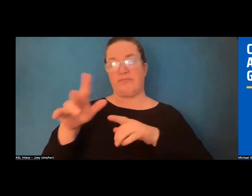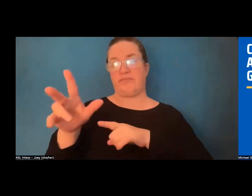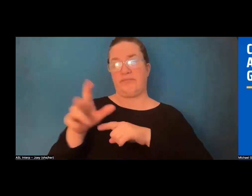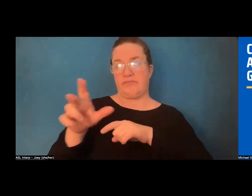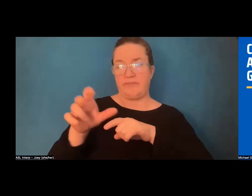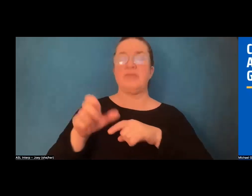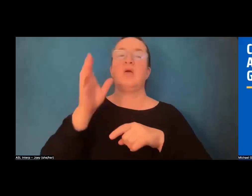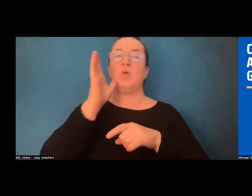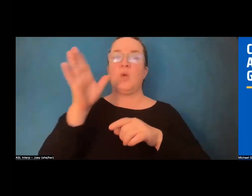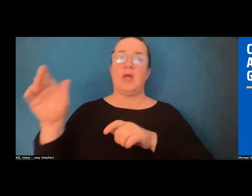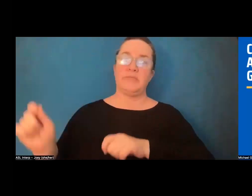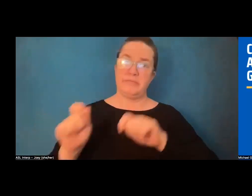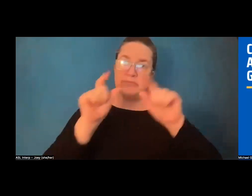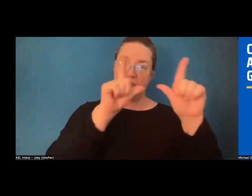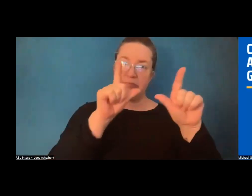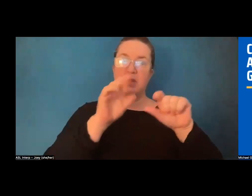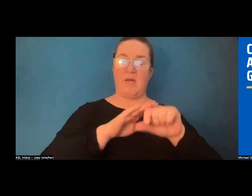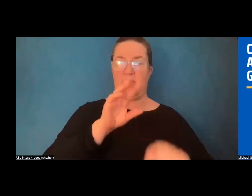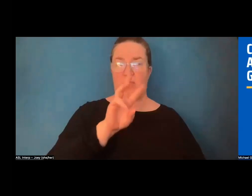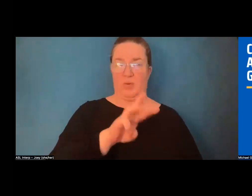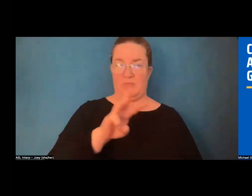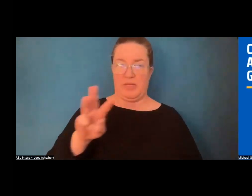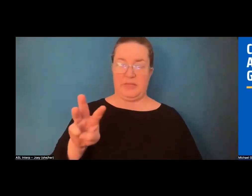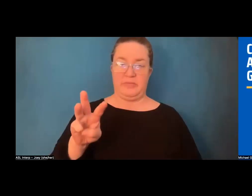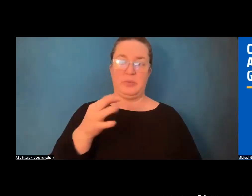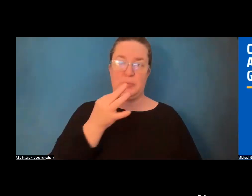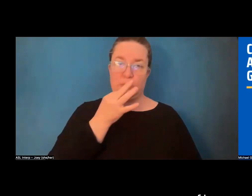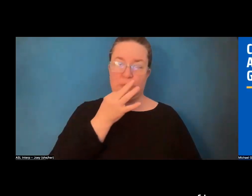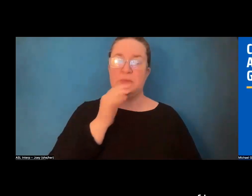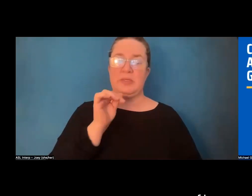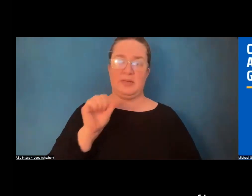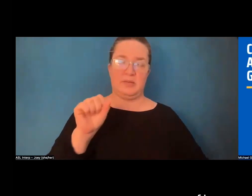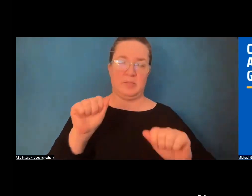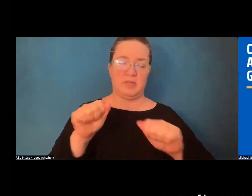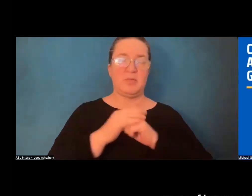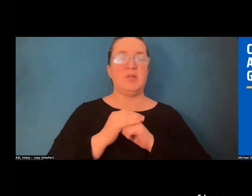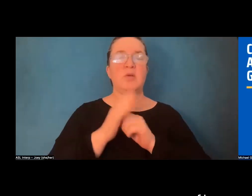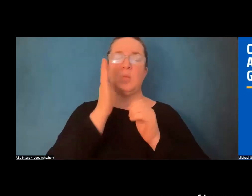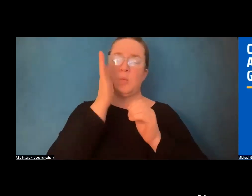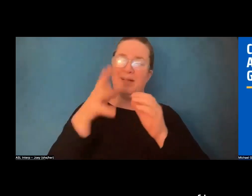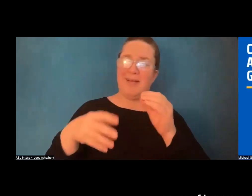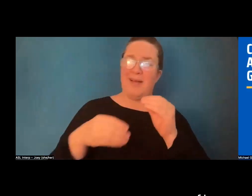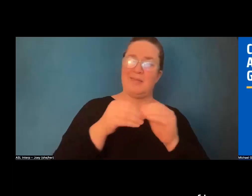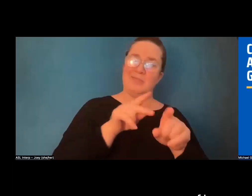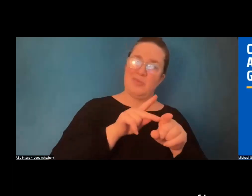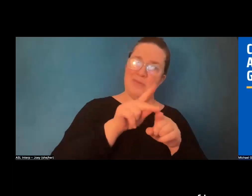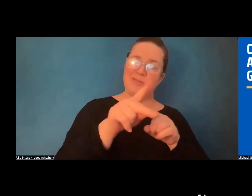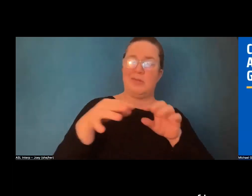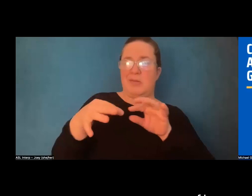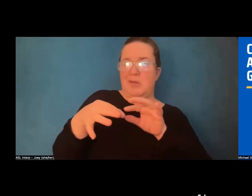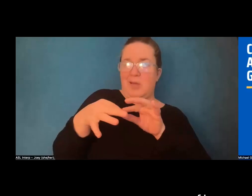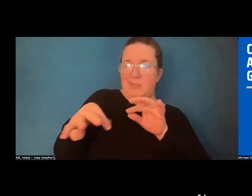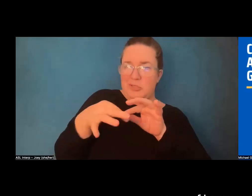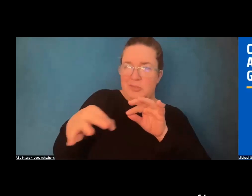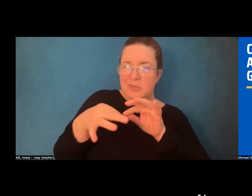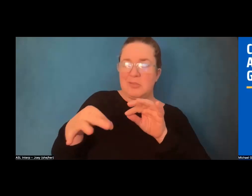as a resource as soon as possible. A professionally captioned recording with captions in 9 languages will be shared